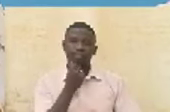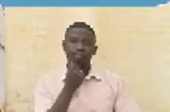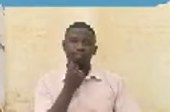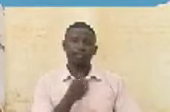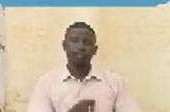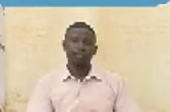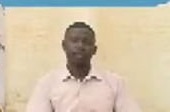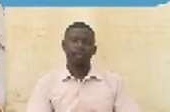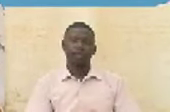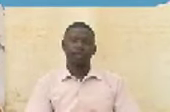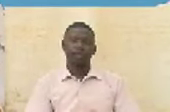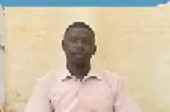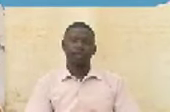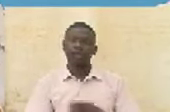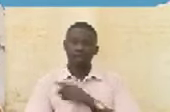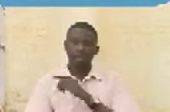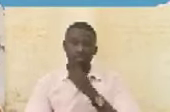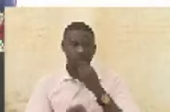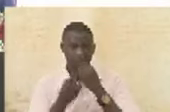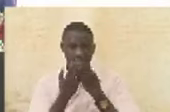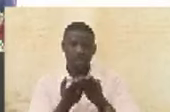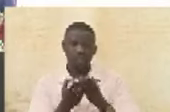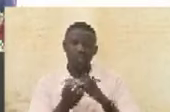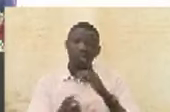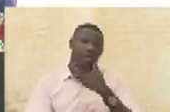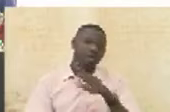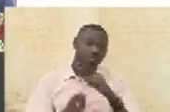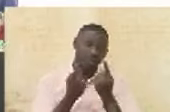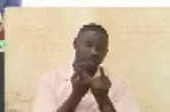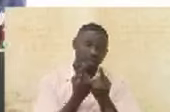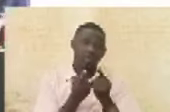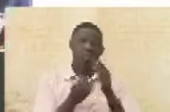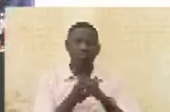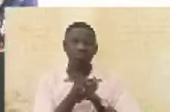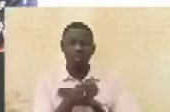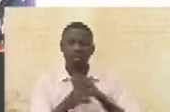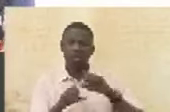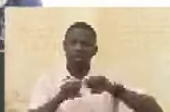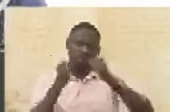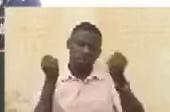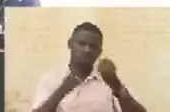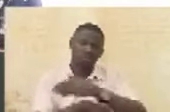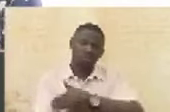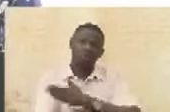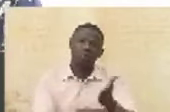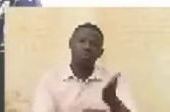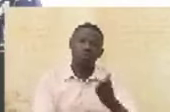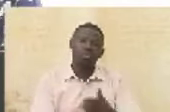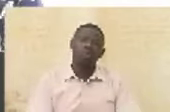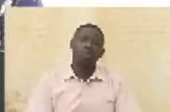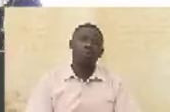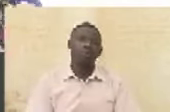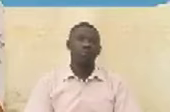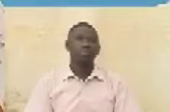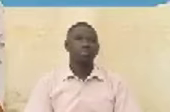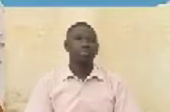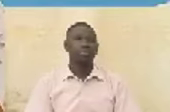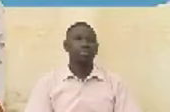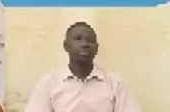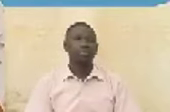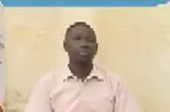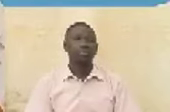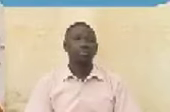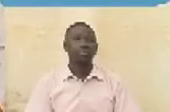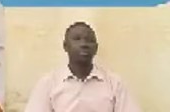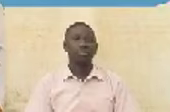Did they say anything even before they broke down the door? Fokuma soto la me fo banjani be bunda ni kati laba. Ah, idole ka